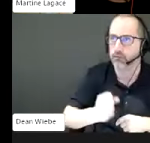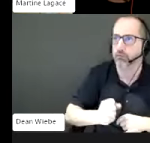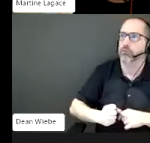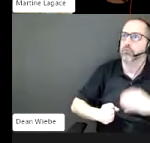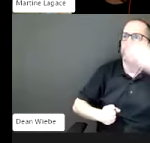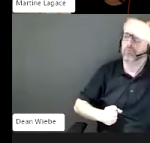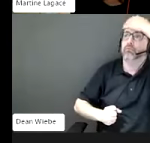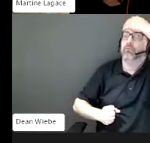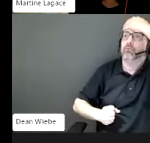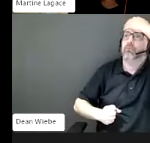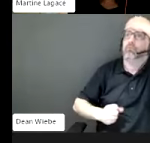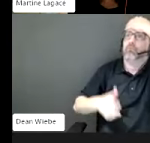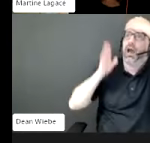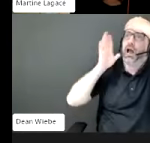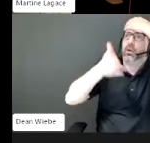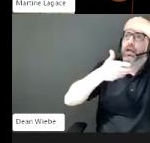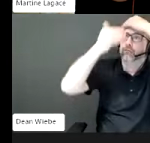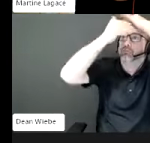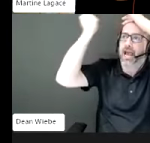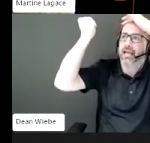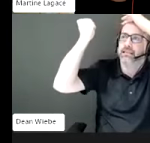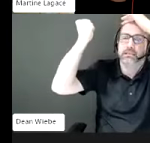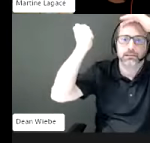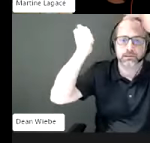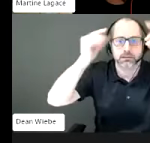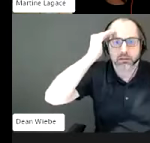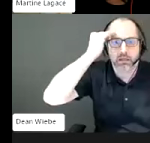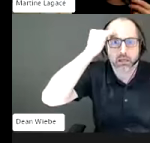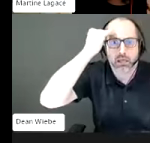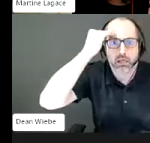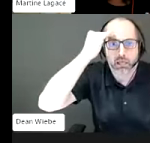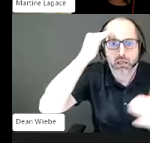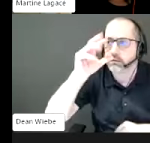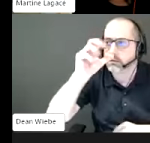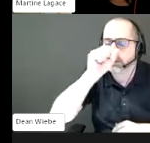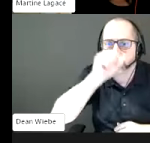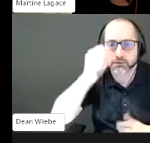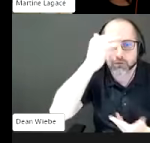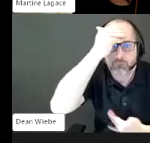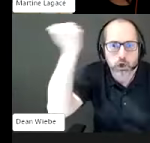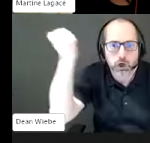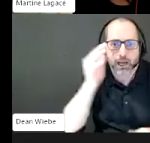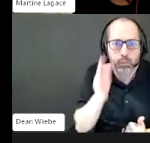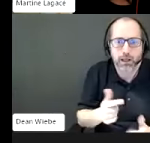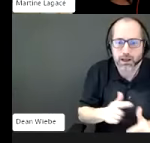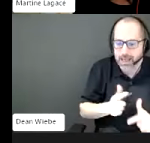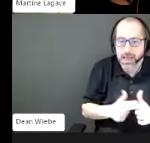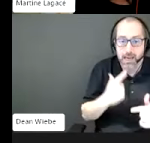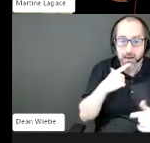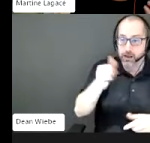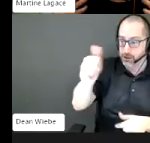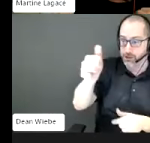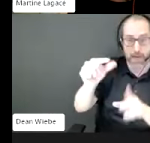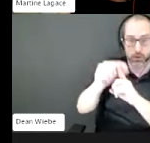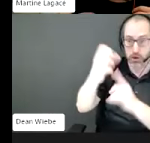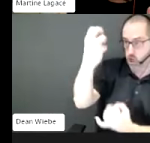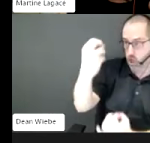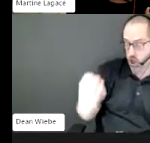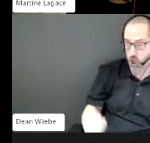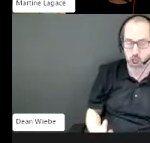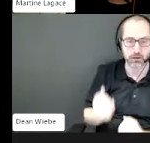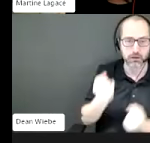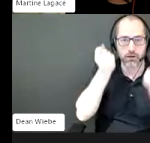The negative effect will be seen in terms of retention of these words. So there is that